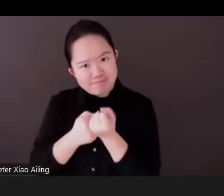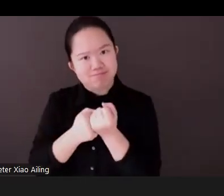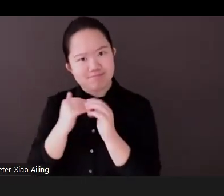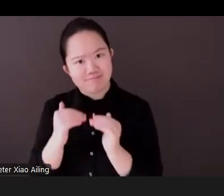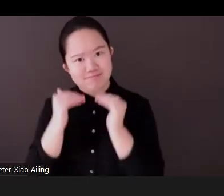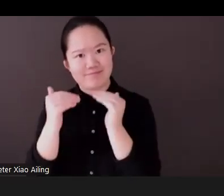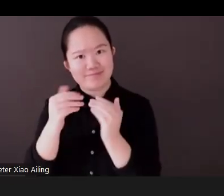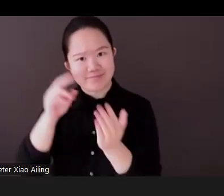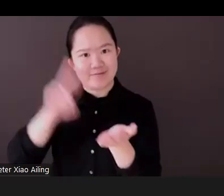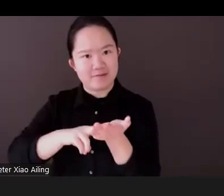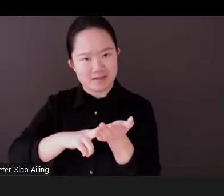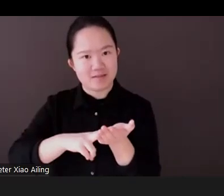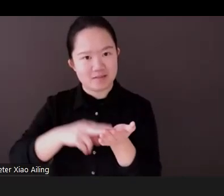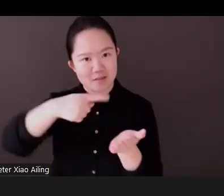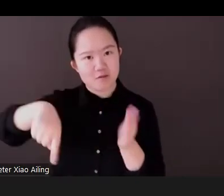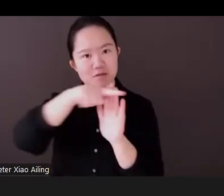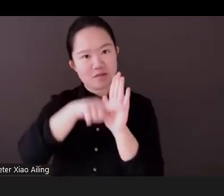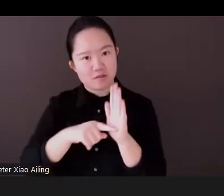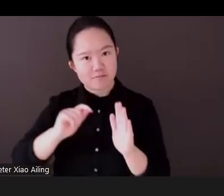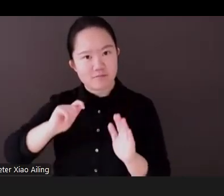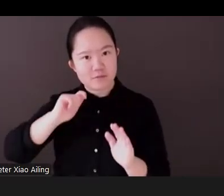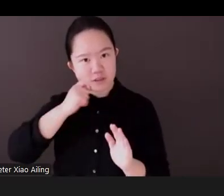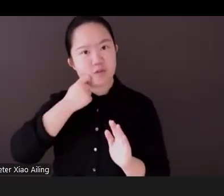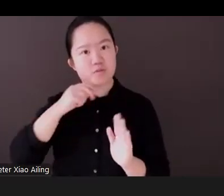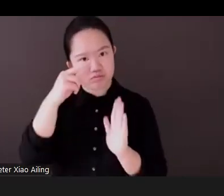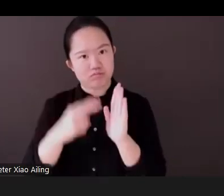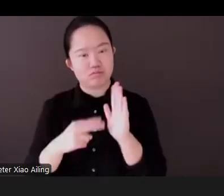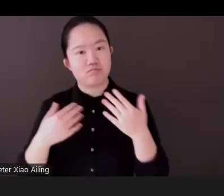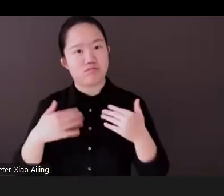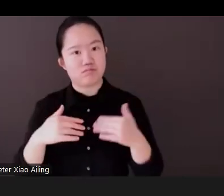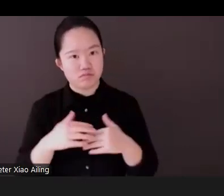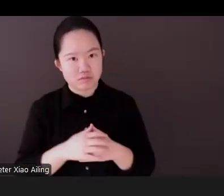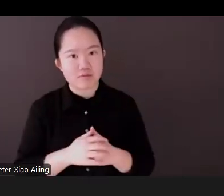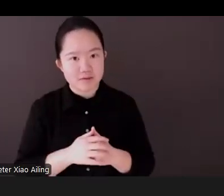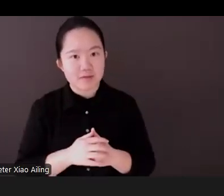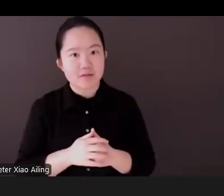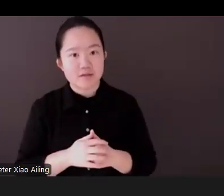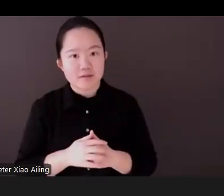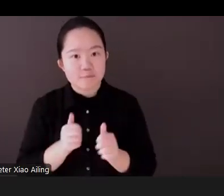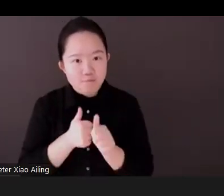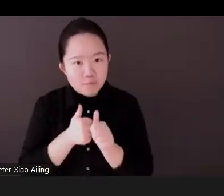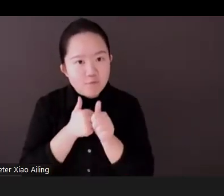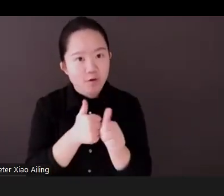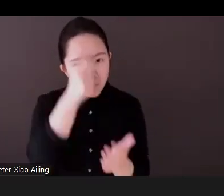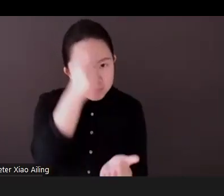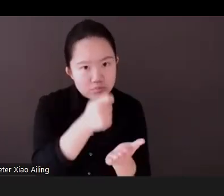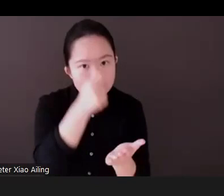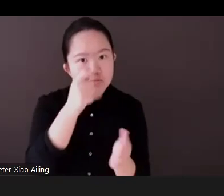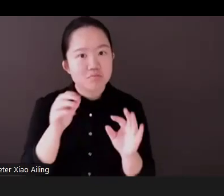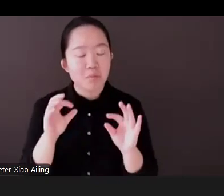Hello, Aapo here from Microsoft. And the general question is, should there be